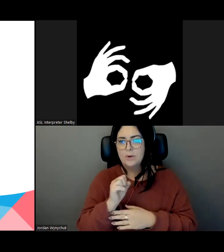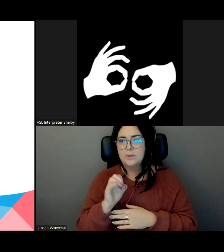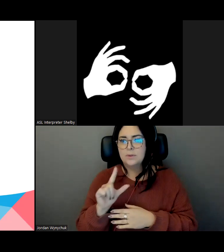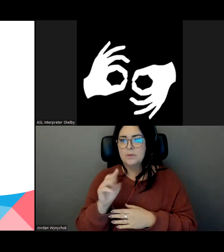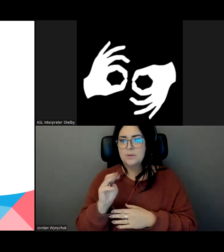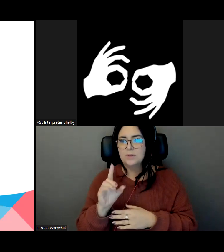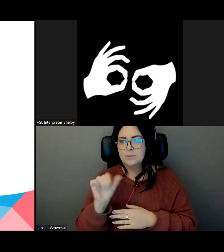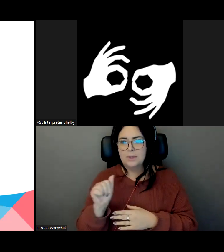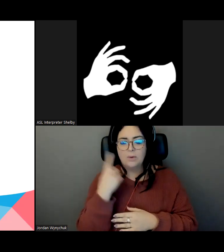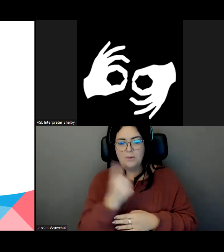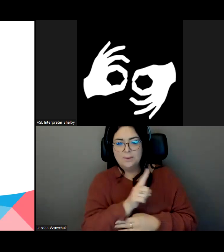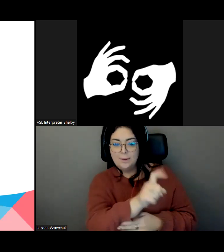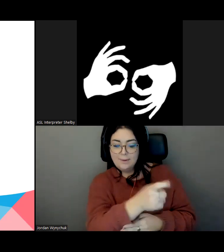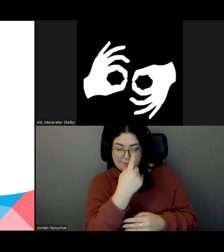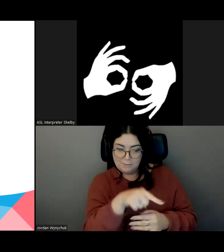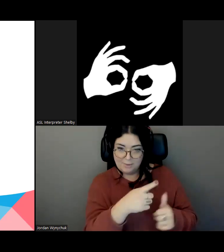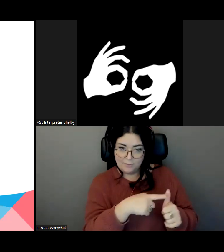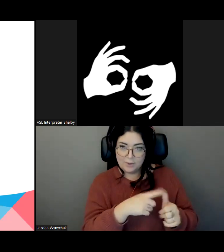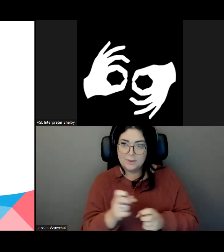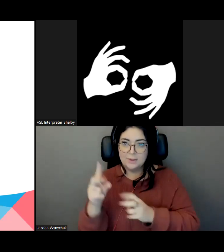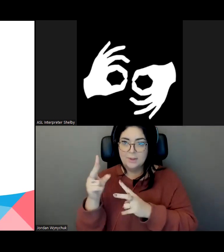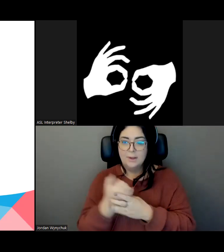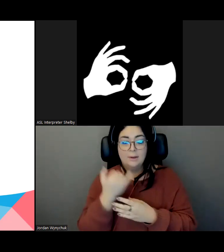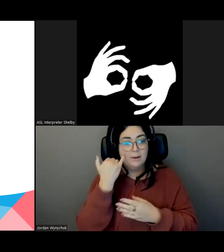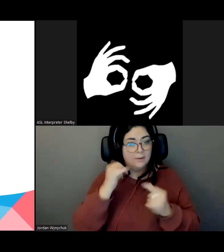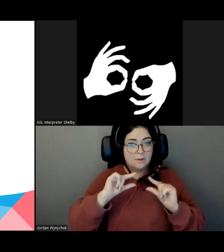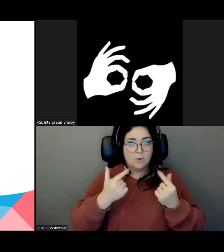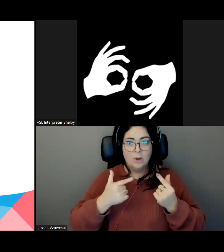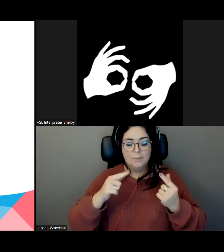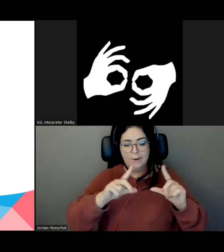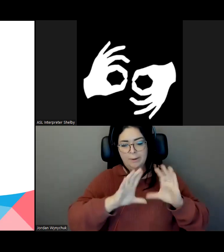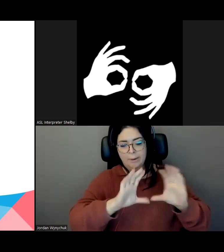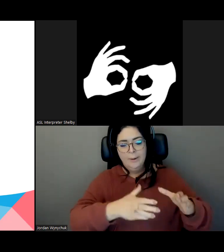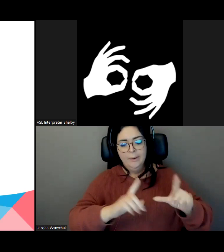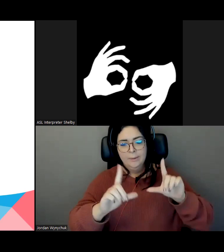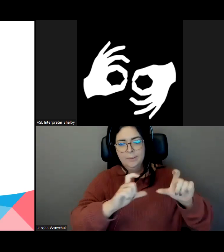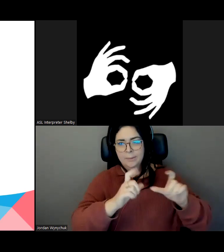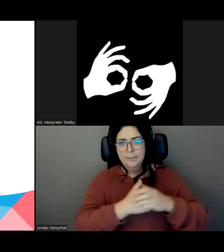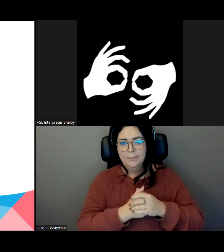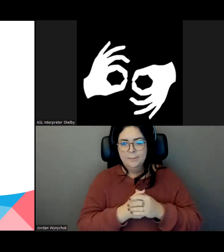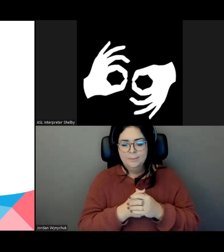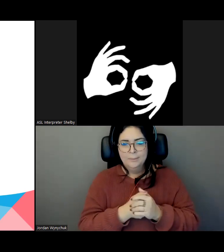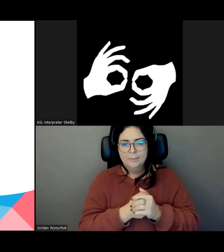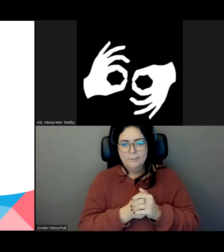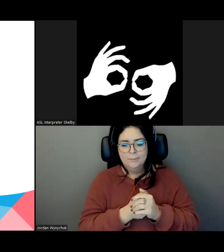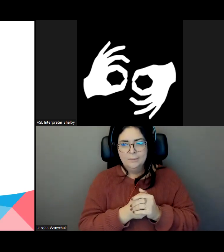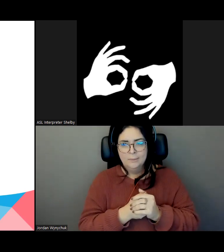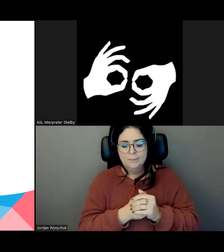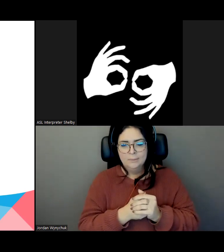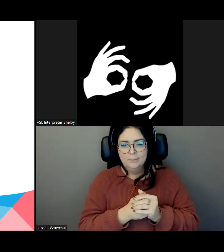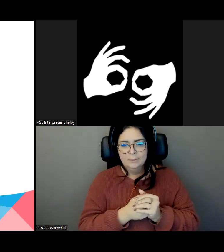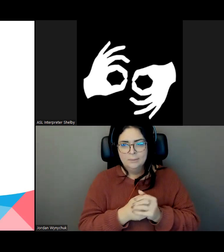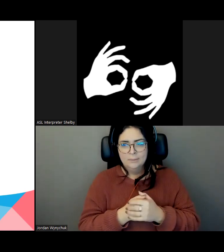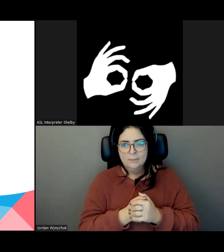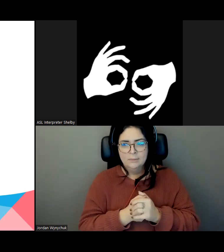before you post a picture of someone, like even in a group setting. And don't tokenize. So what we mean by that